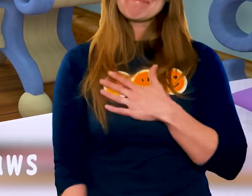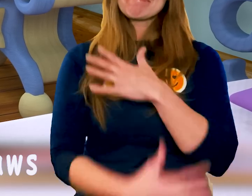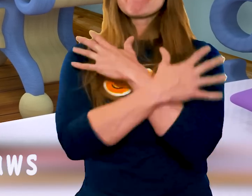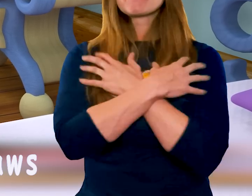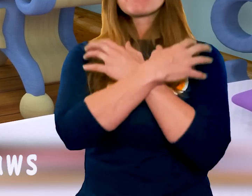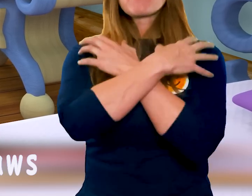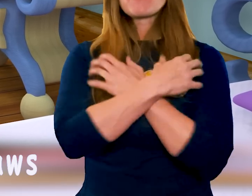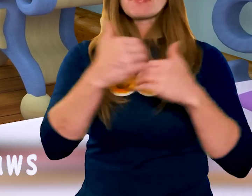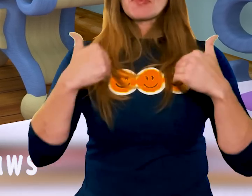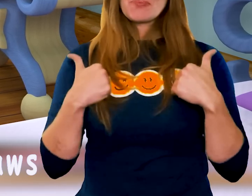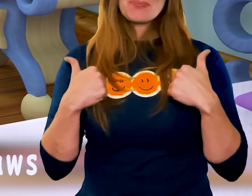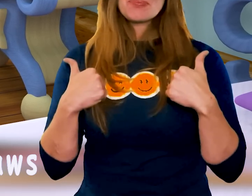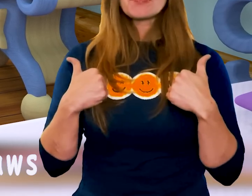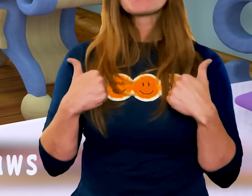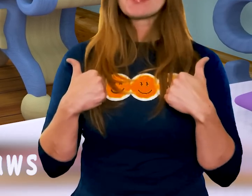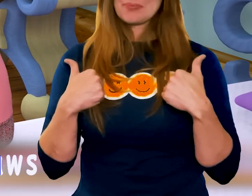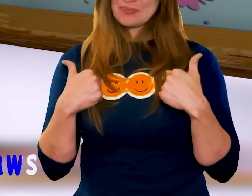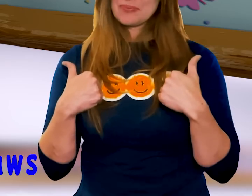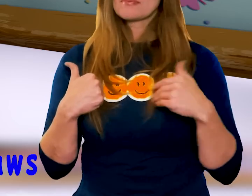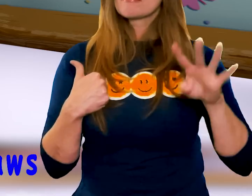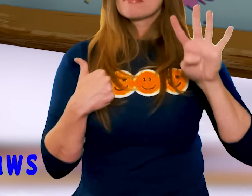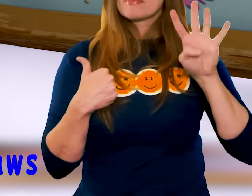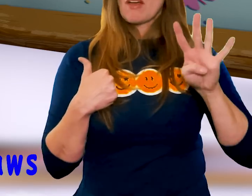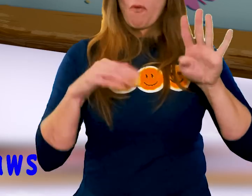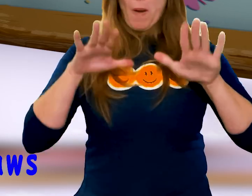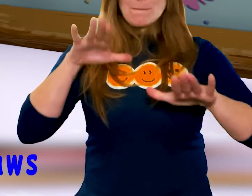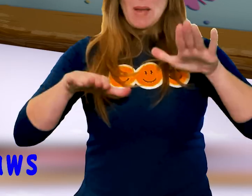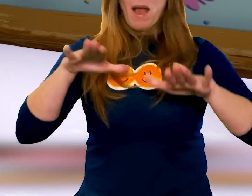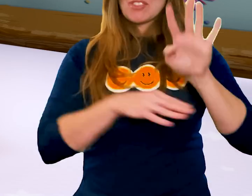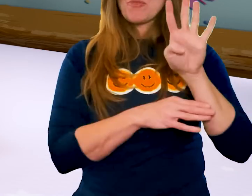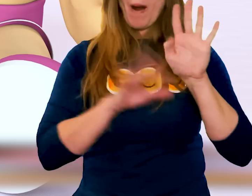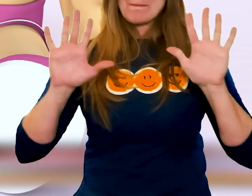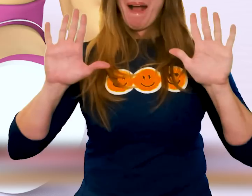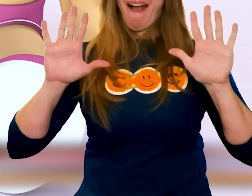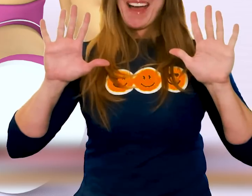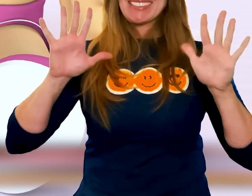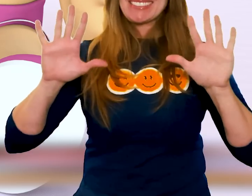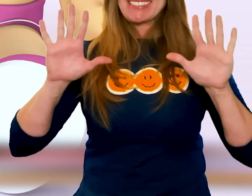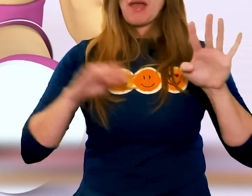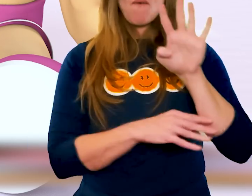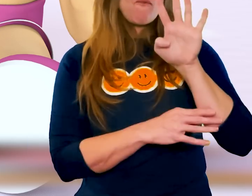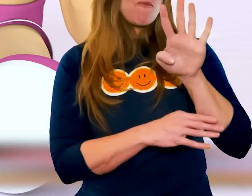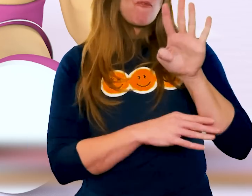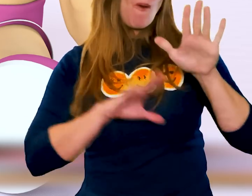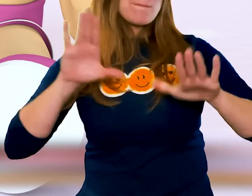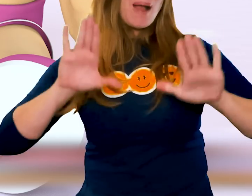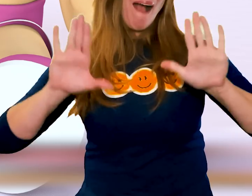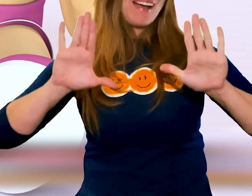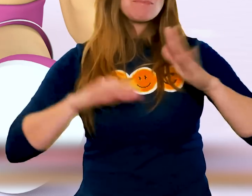bear my teddy bear has Four Paws Four